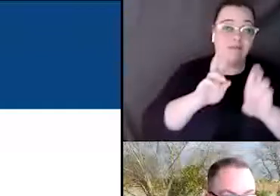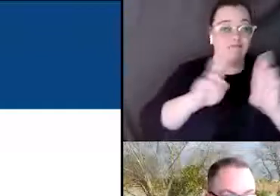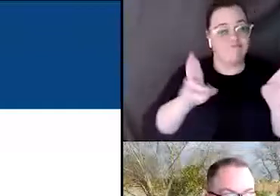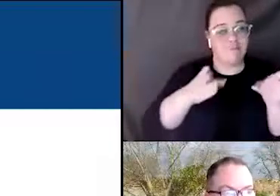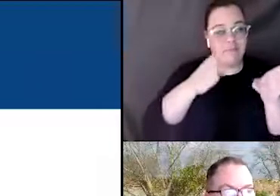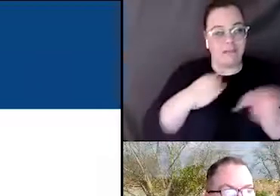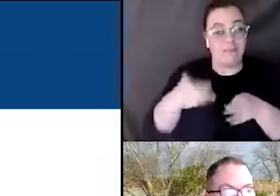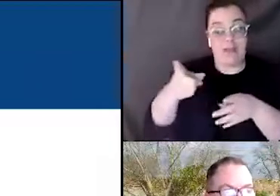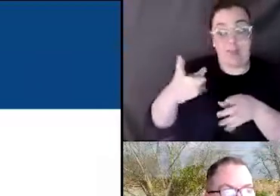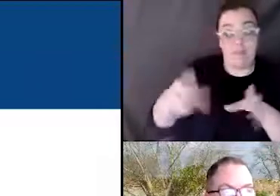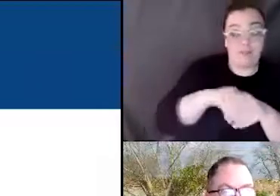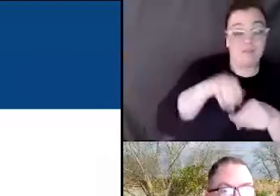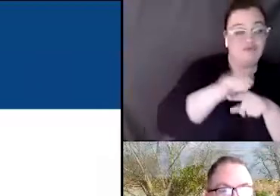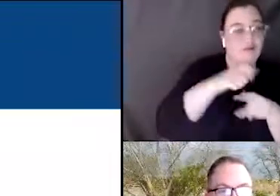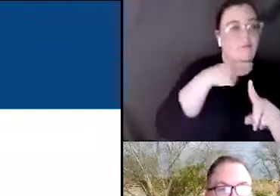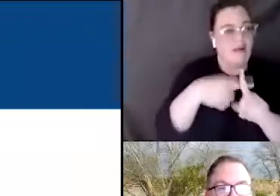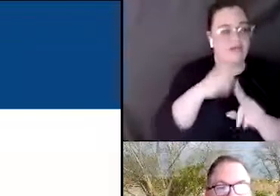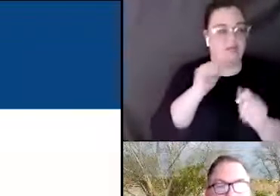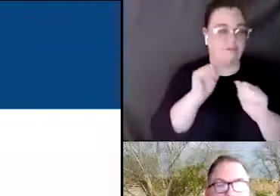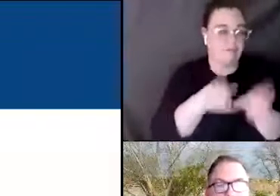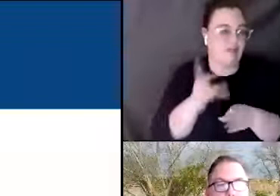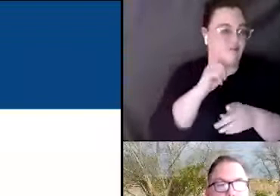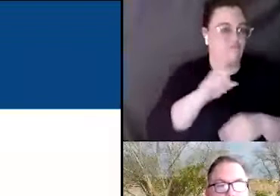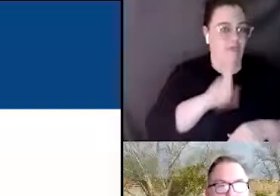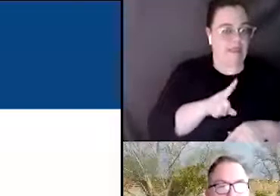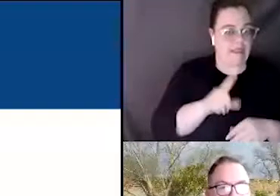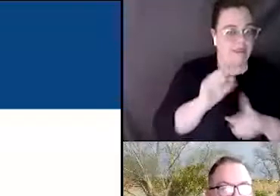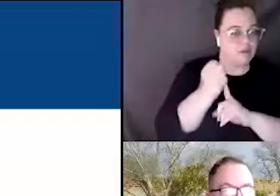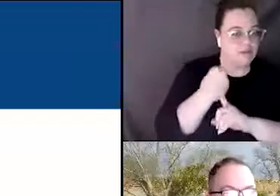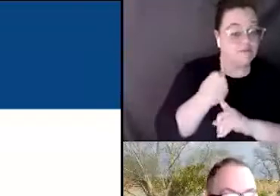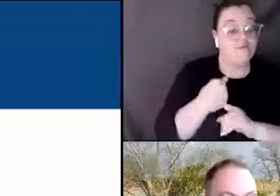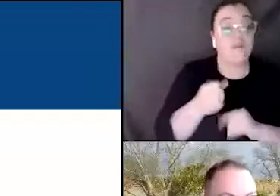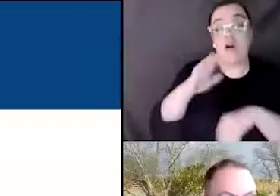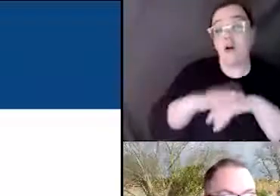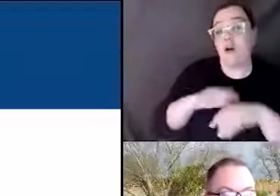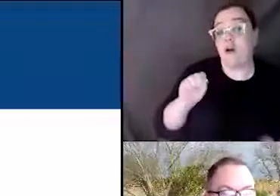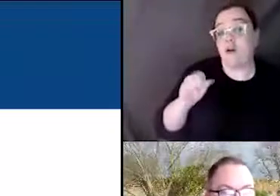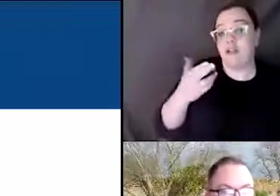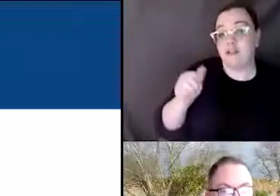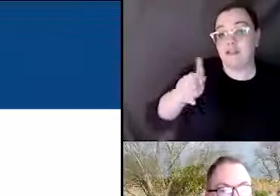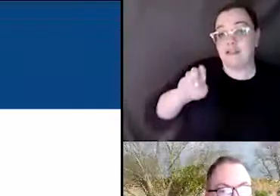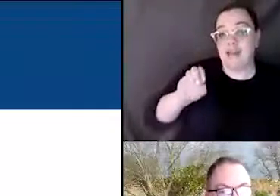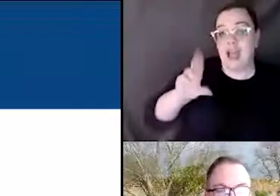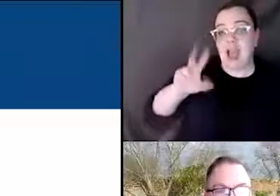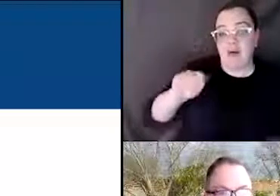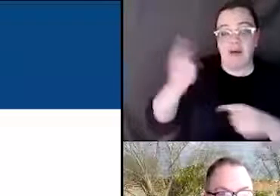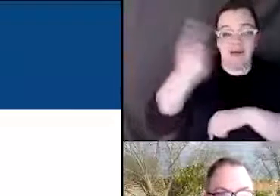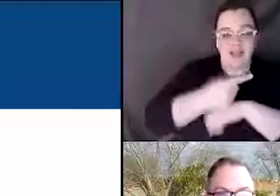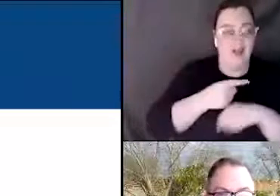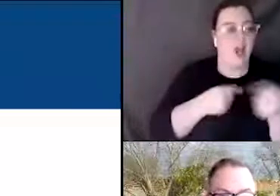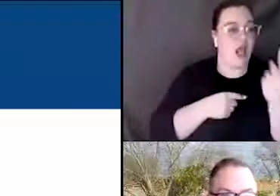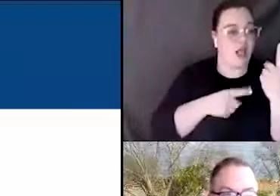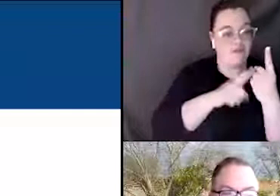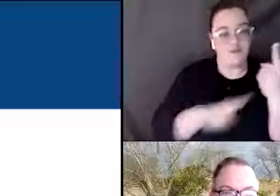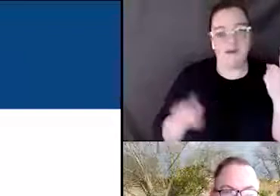to participate. Also on the ShakeOut day from 11 to 4, there's going to be a special update on